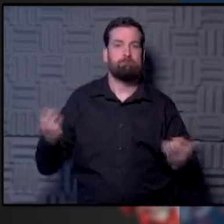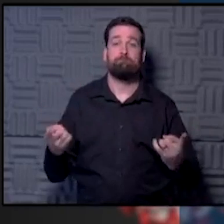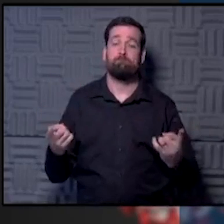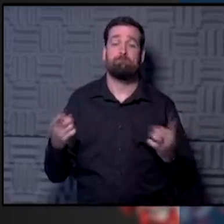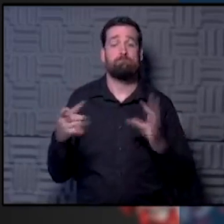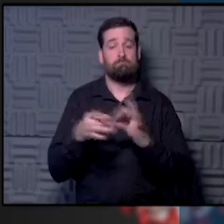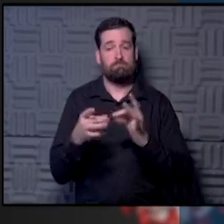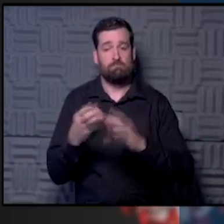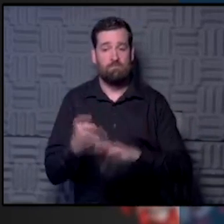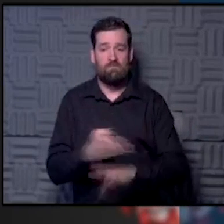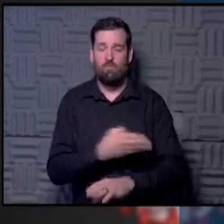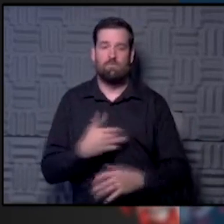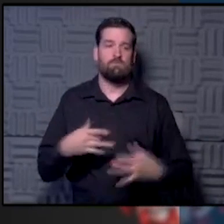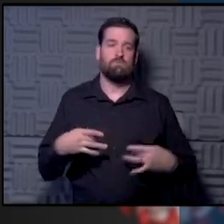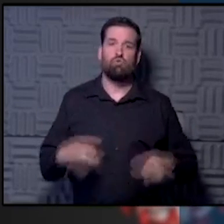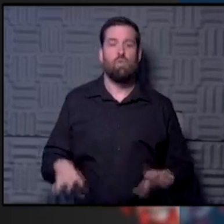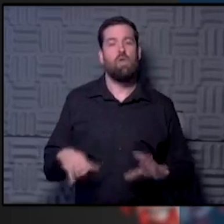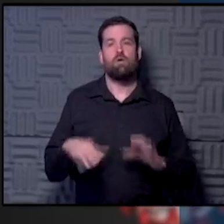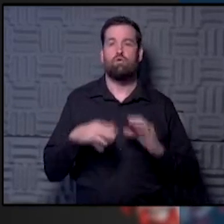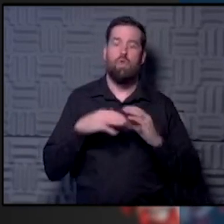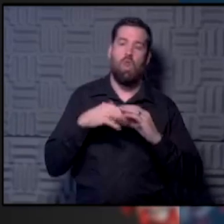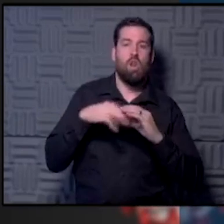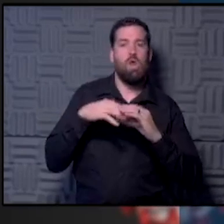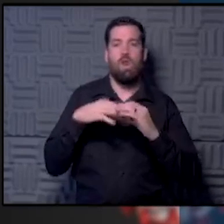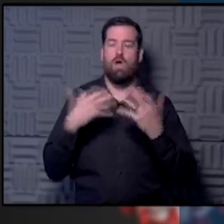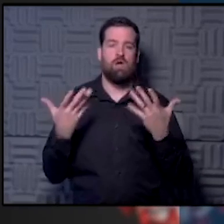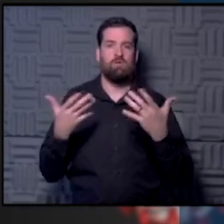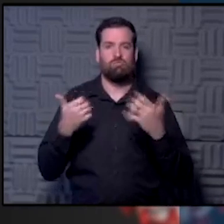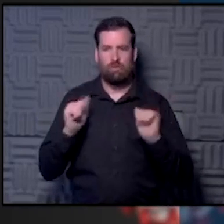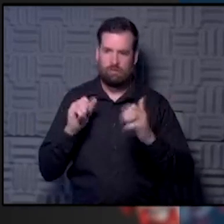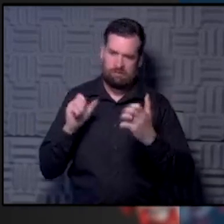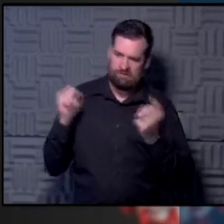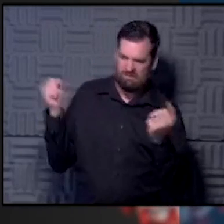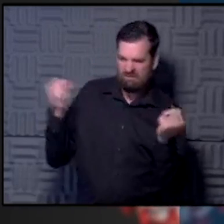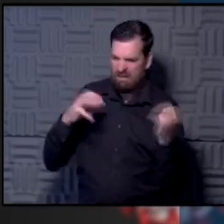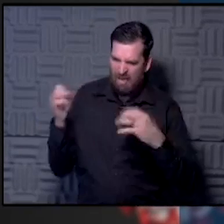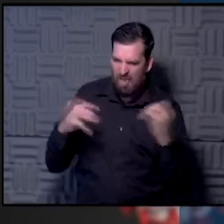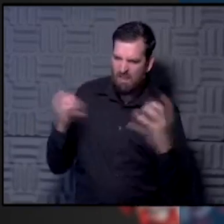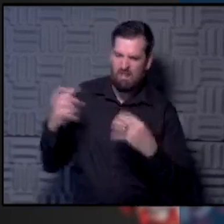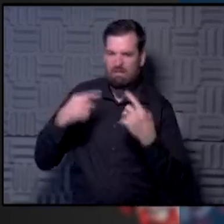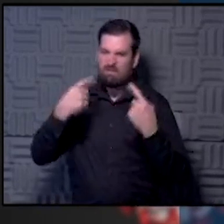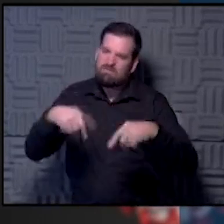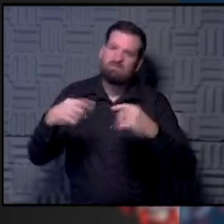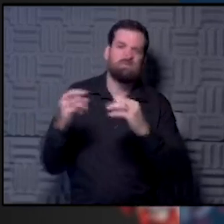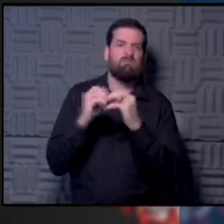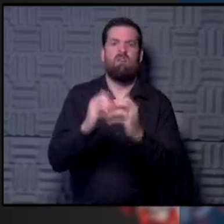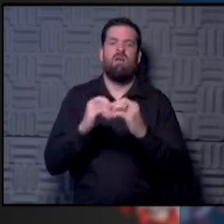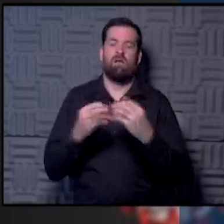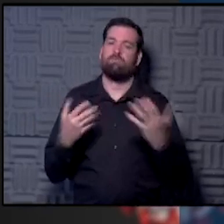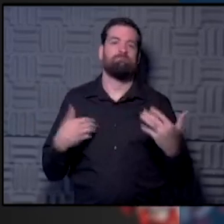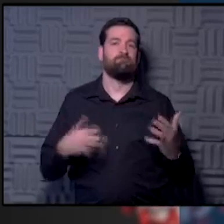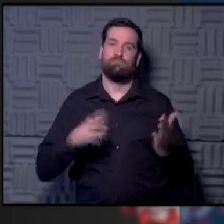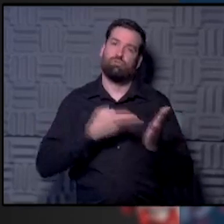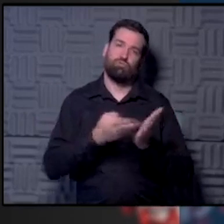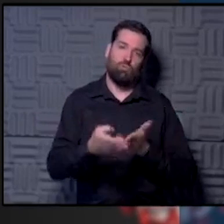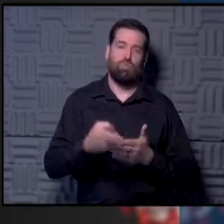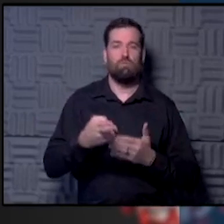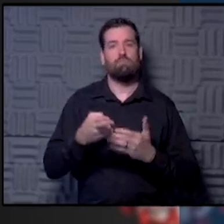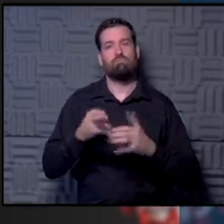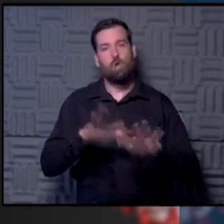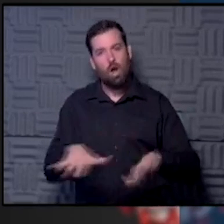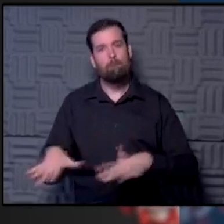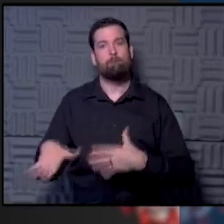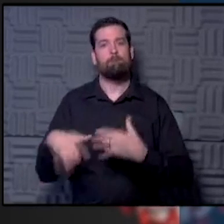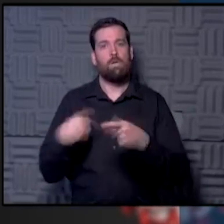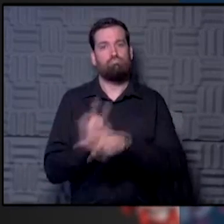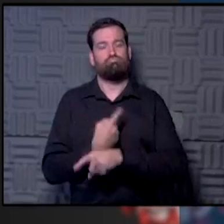As I said to you before, we don't like to flapjack on this show. We're not going to try and yell at each other or talk over each other. No. We're just going to tell the truth, and we're going to do it in a calm and reasonable,